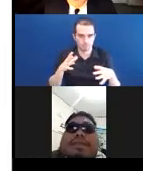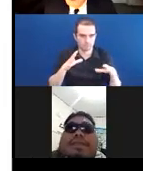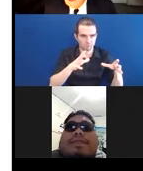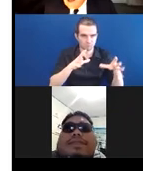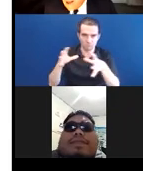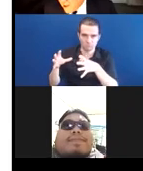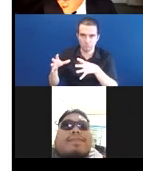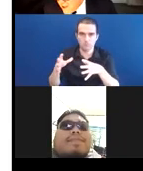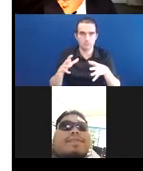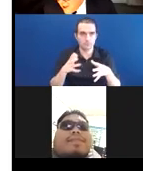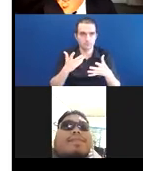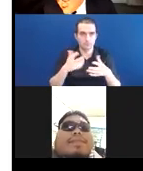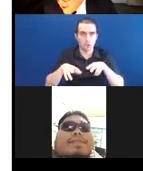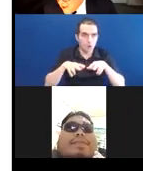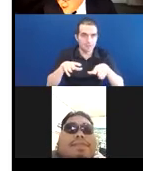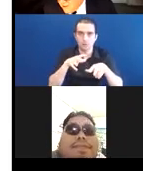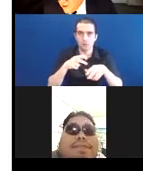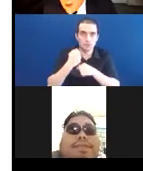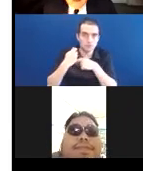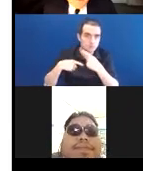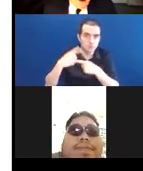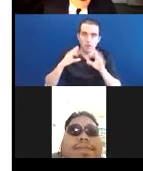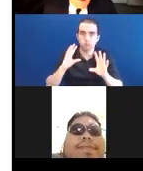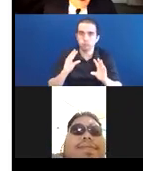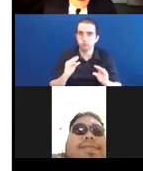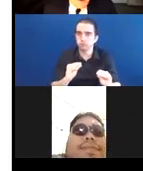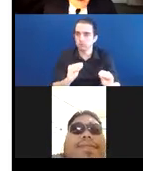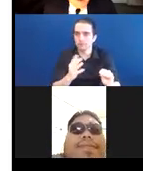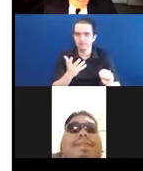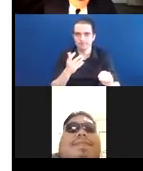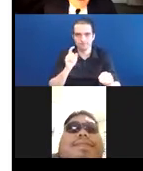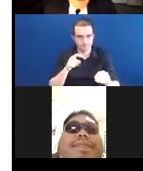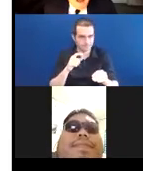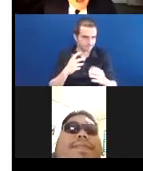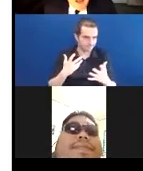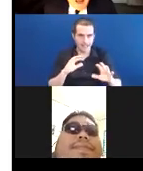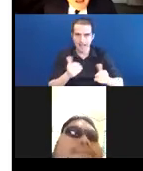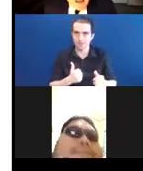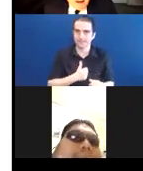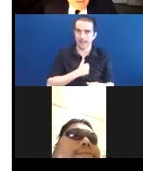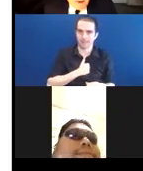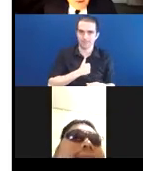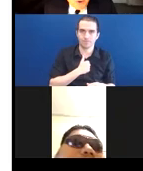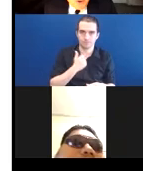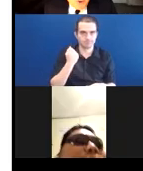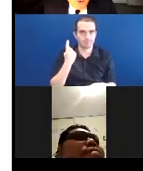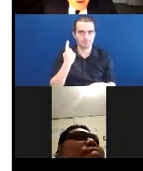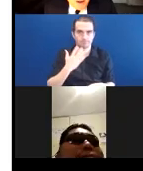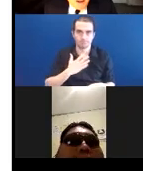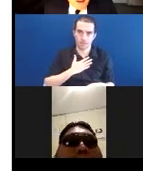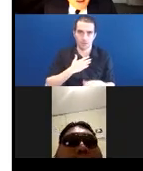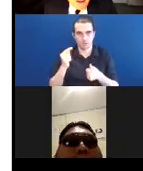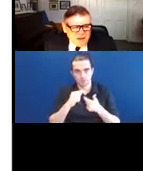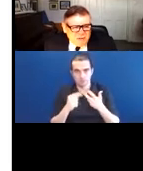battles between each other. So that we can have a united front to challenge government. And I'm sure that